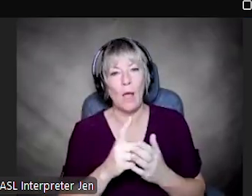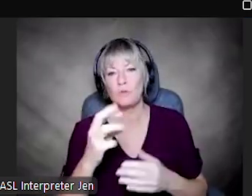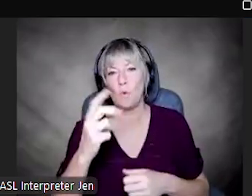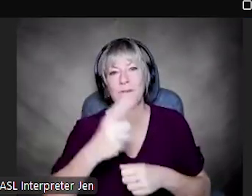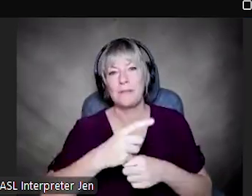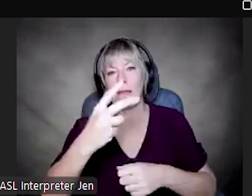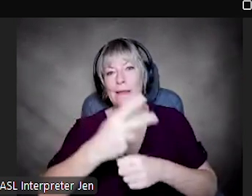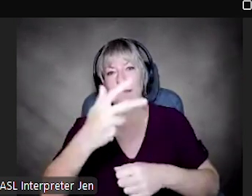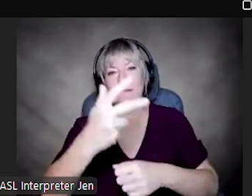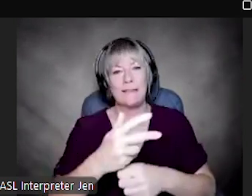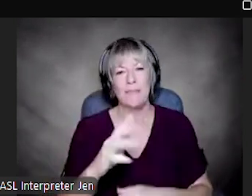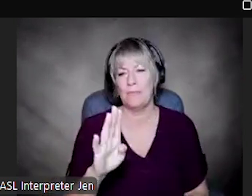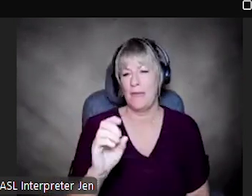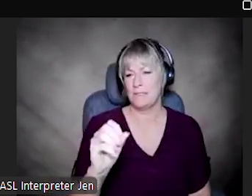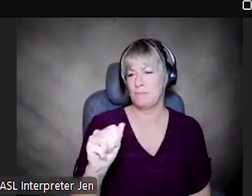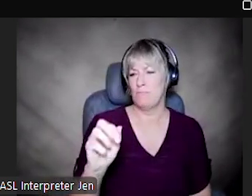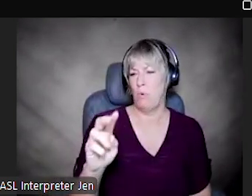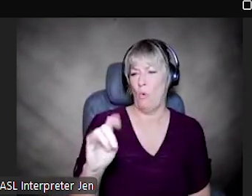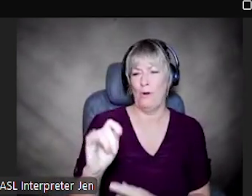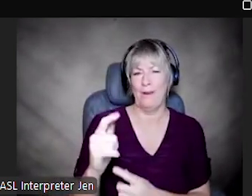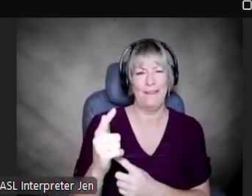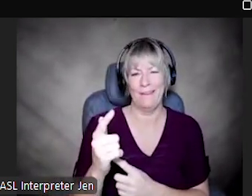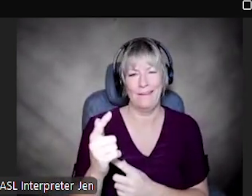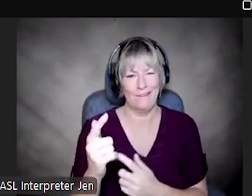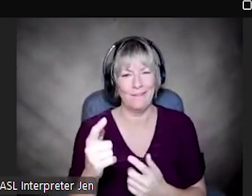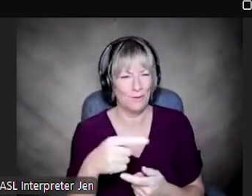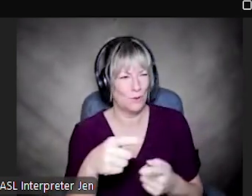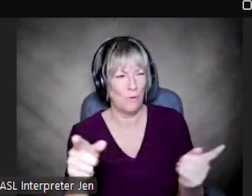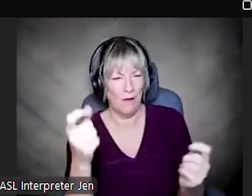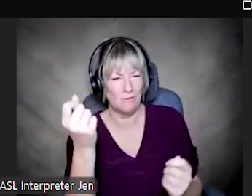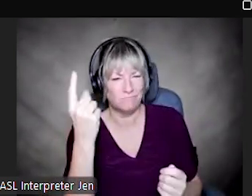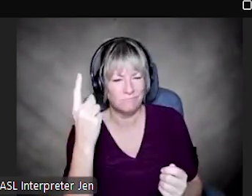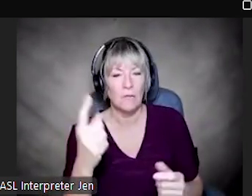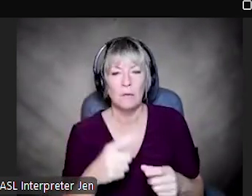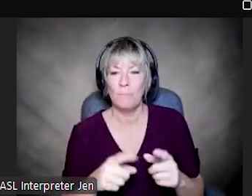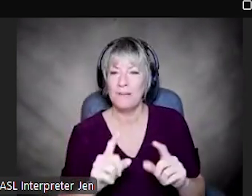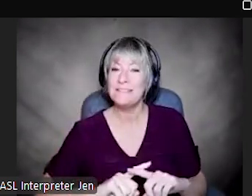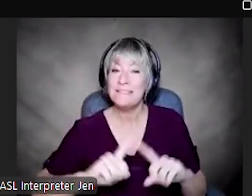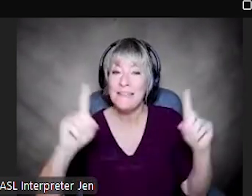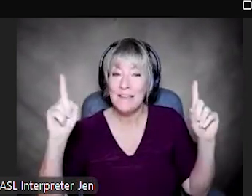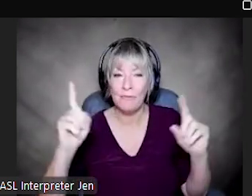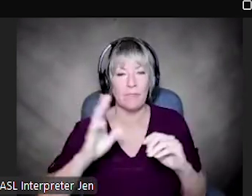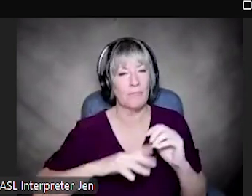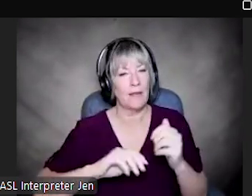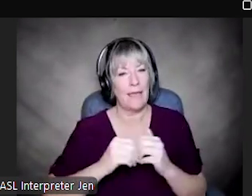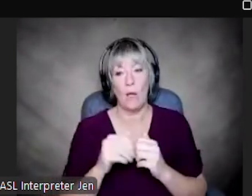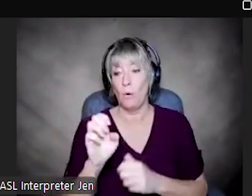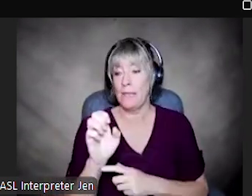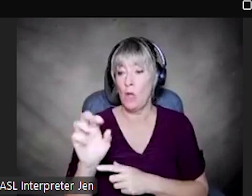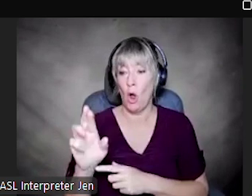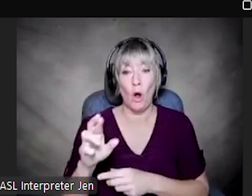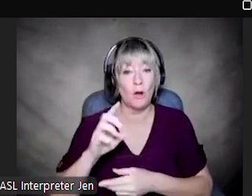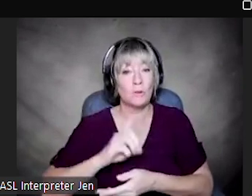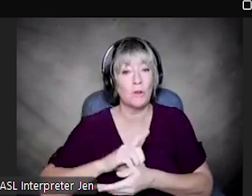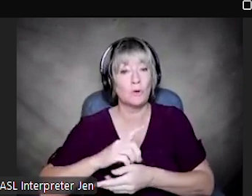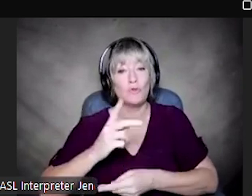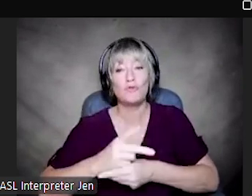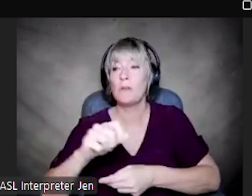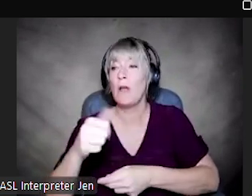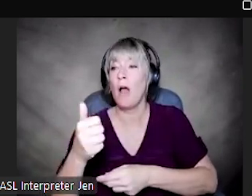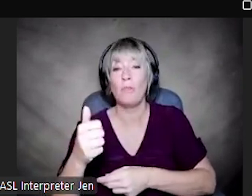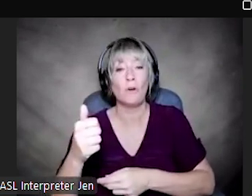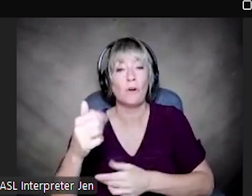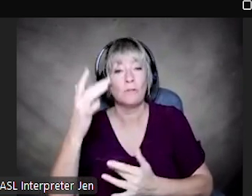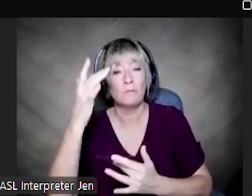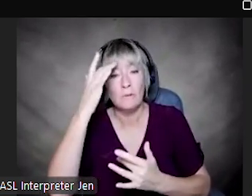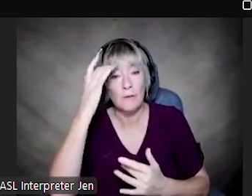as boarding. I don't think I need to explain that to anybody who's on the call, but it's really different than the way that ER docs treat any other condition. If you came